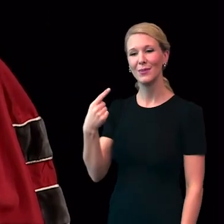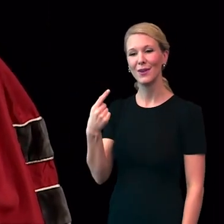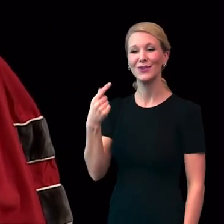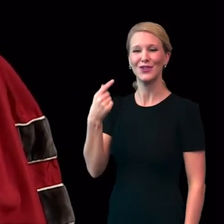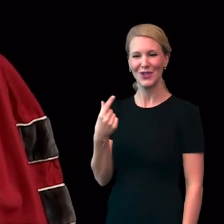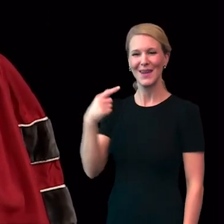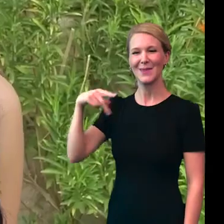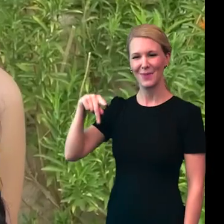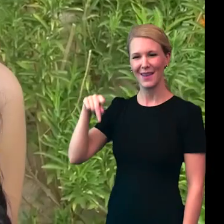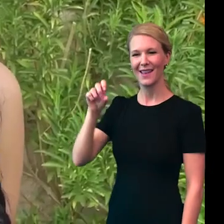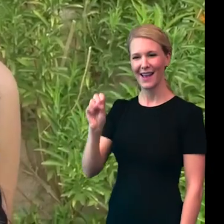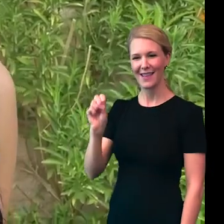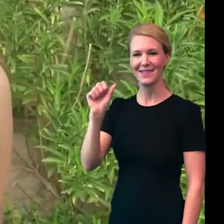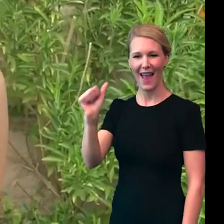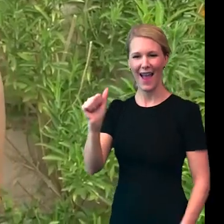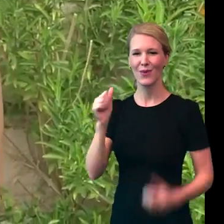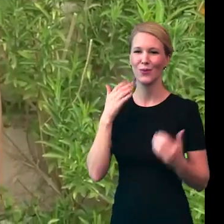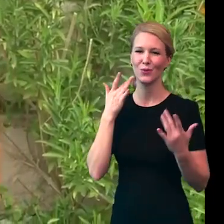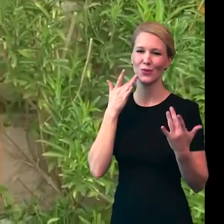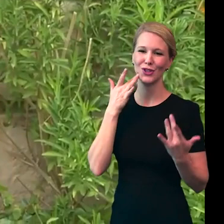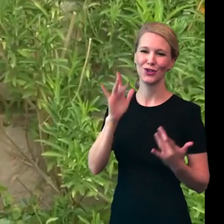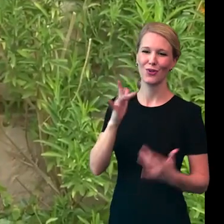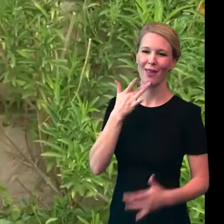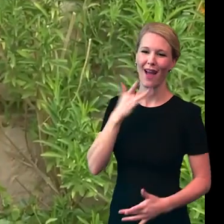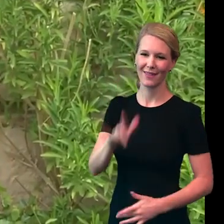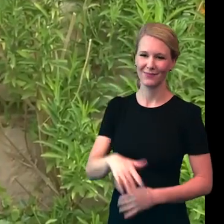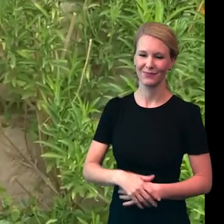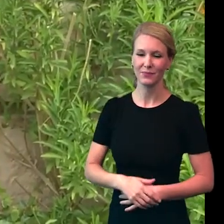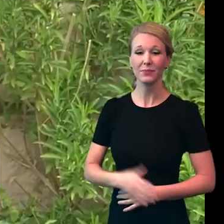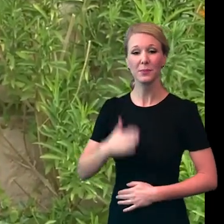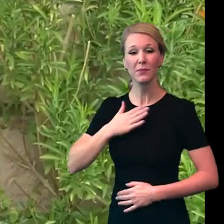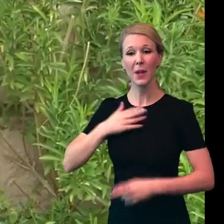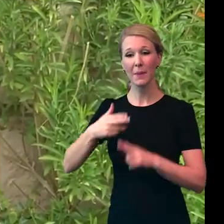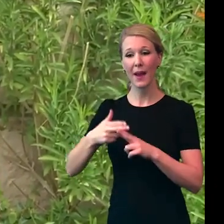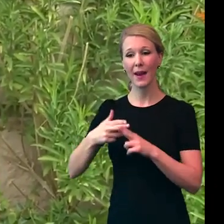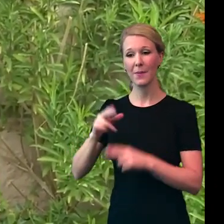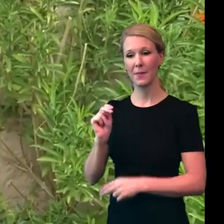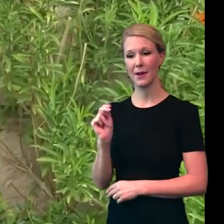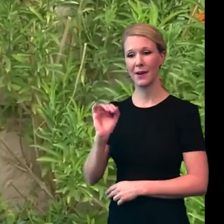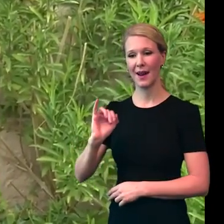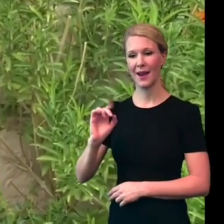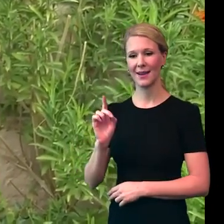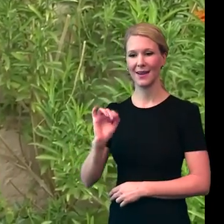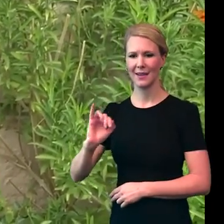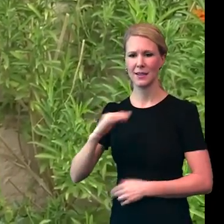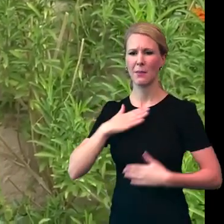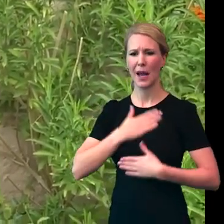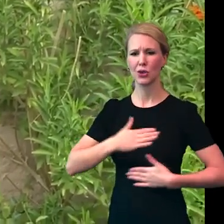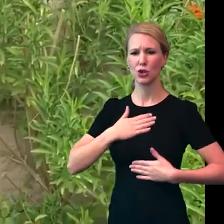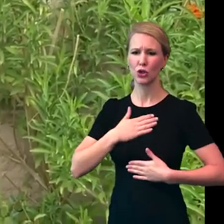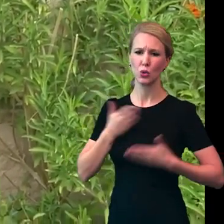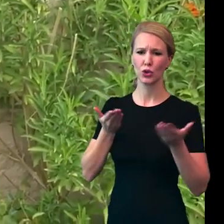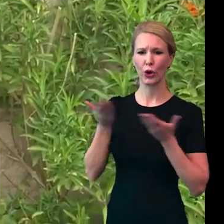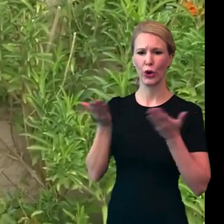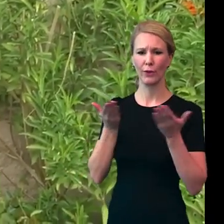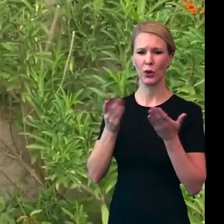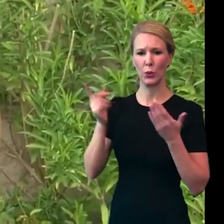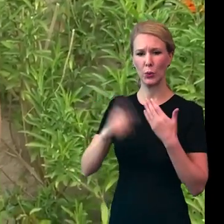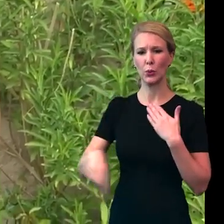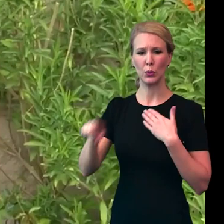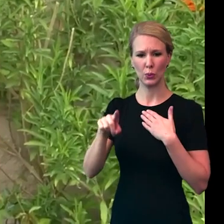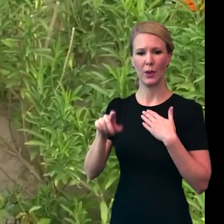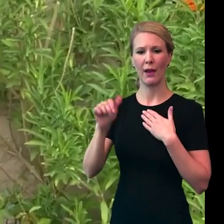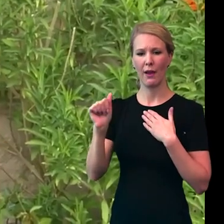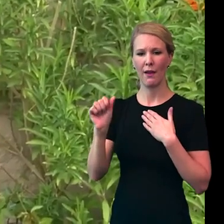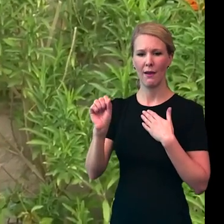forward. Go Cougs. My name is Nidhi Patel, and I've had the pleasure of serving as your Associated Student of Washington State University Health Sciences President this past